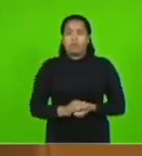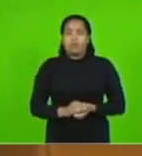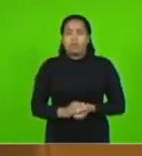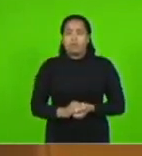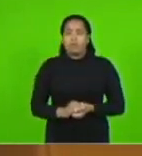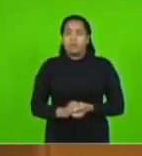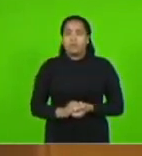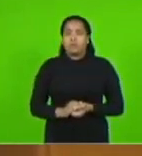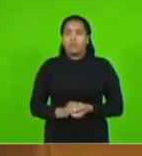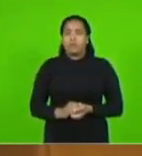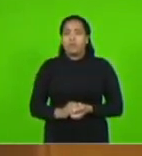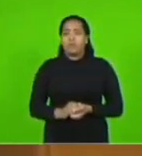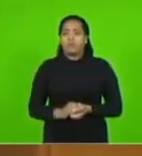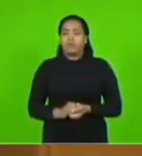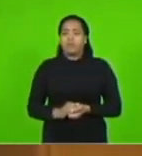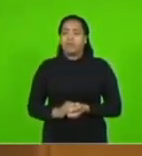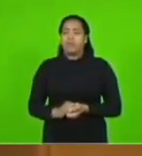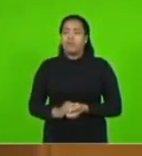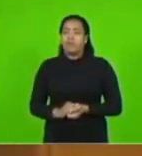him.